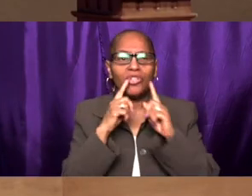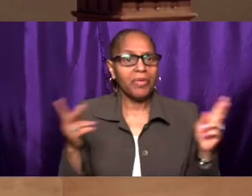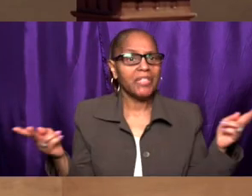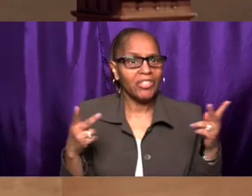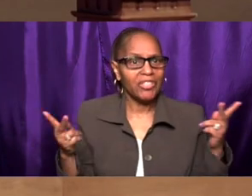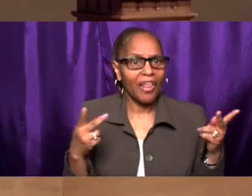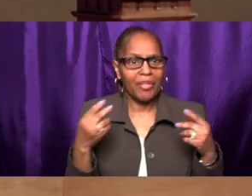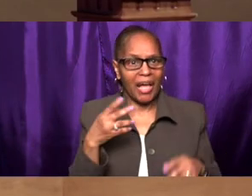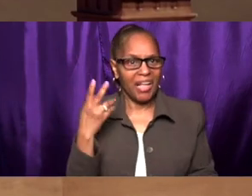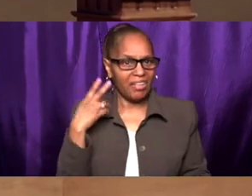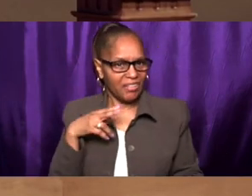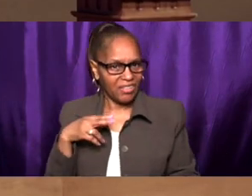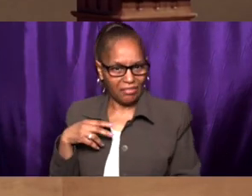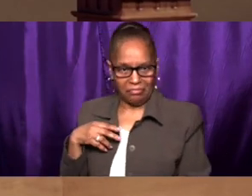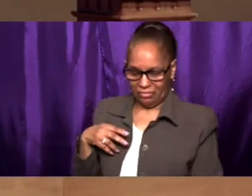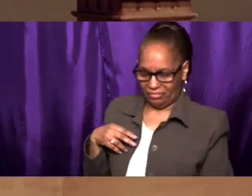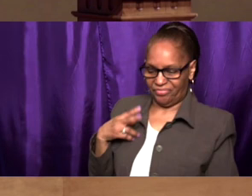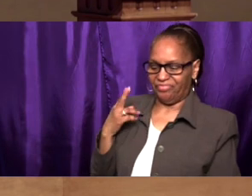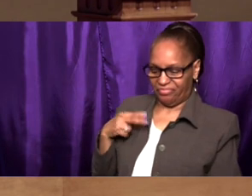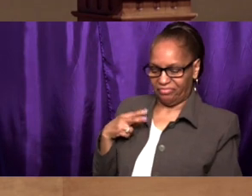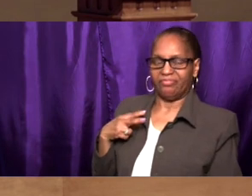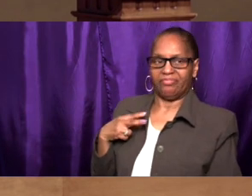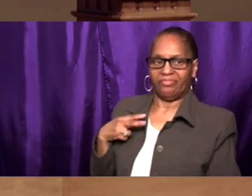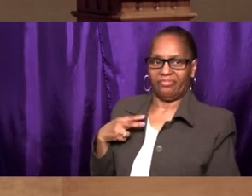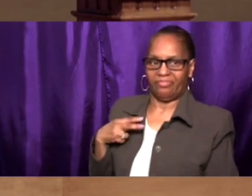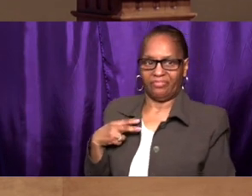another without looking at each other crazy.